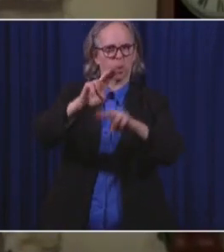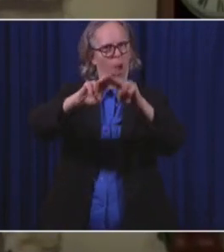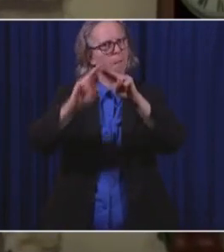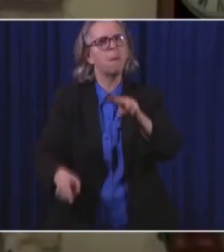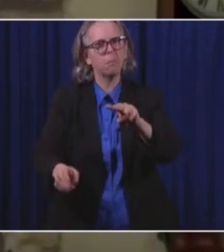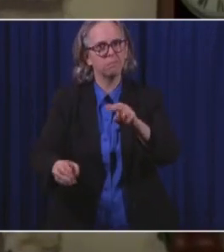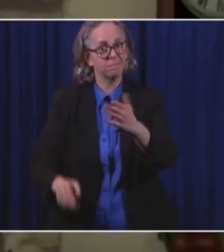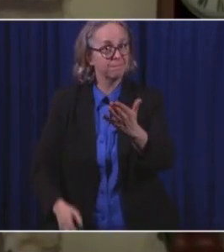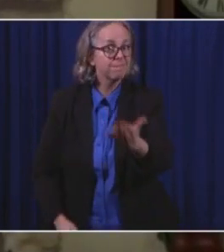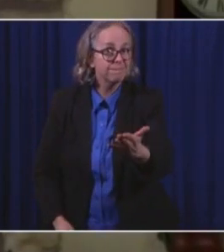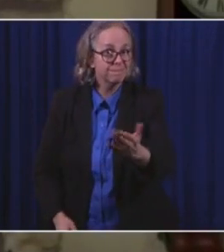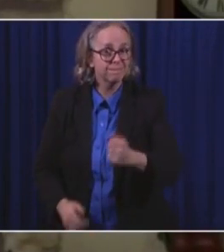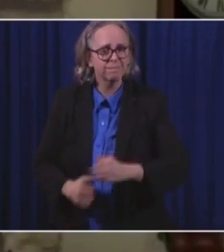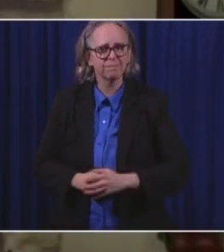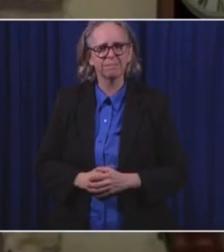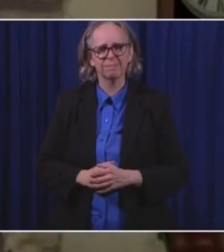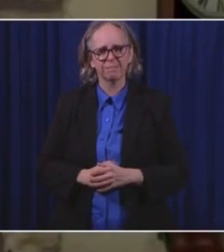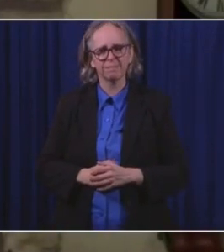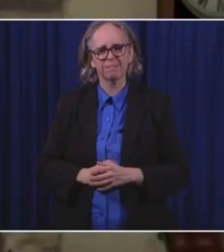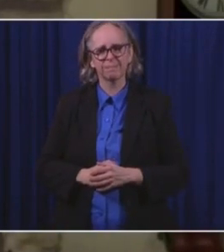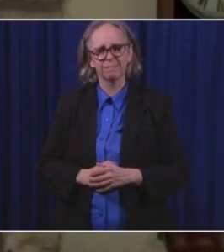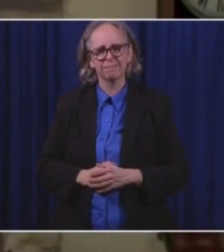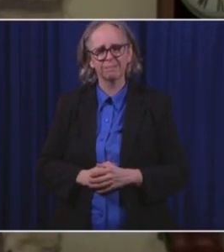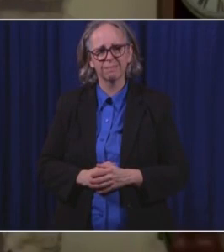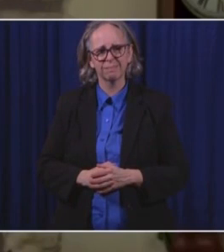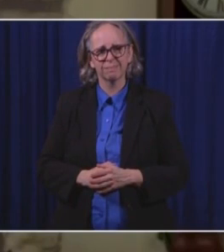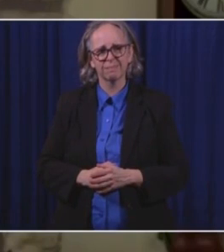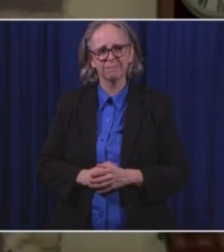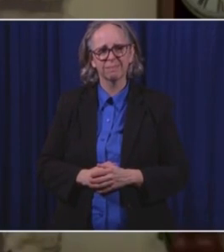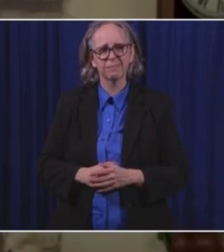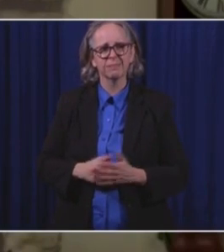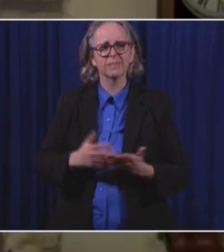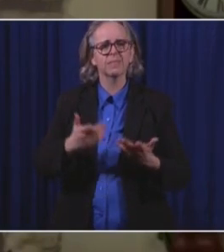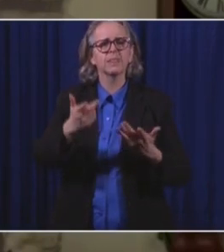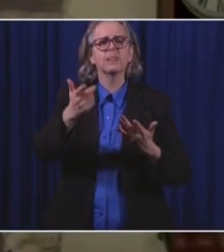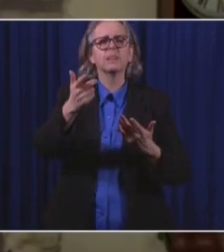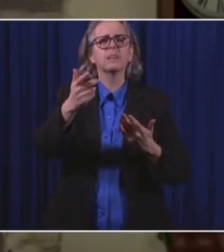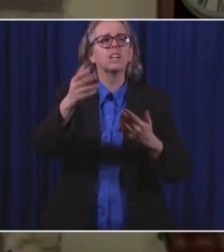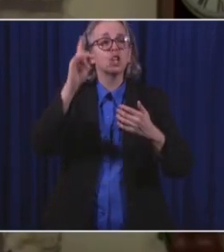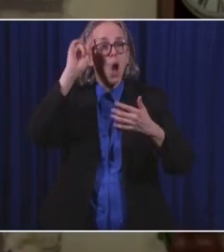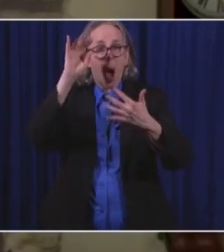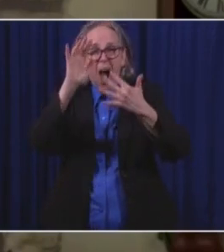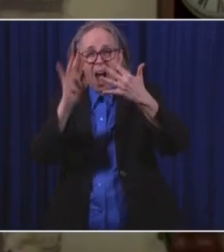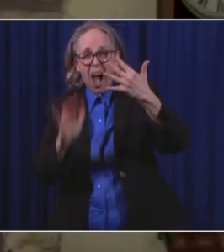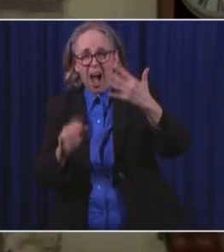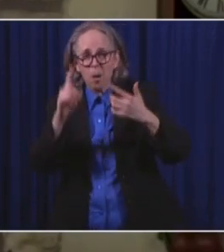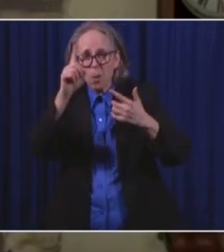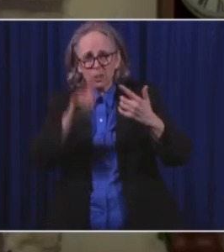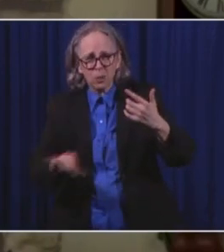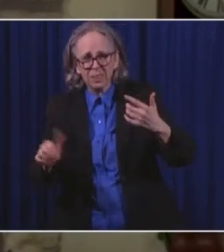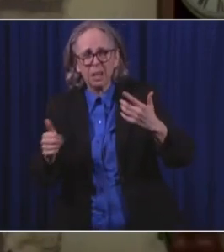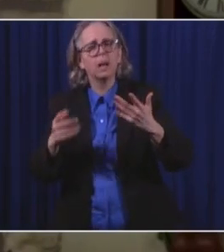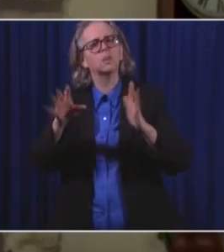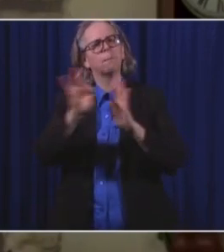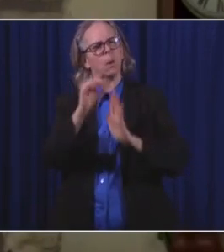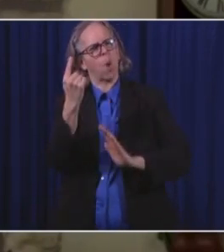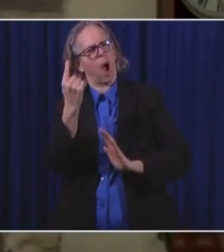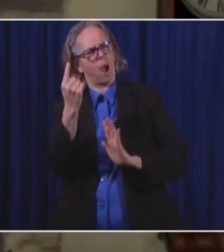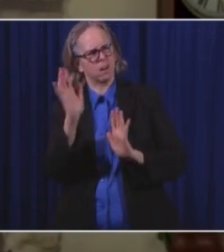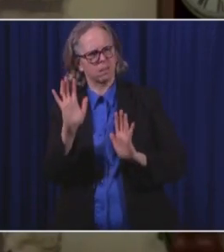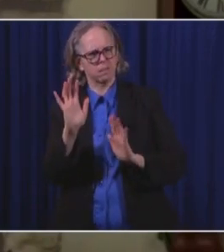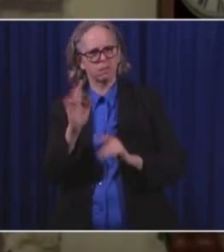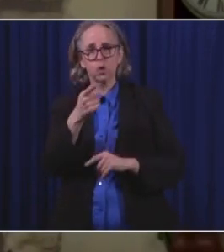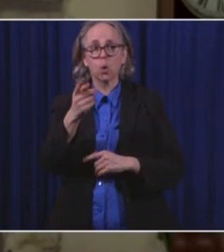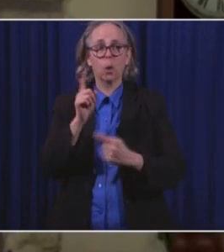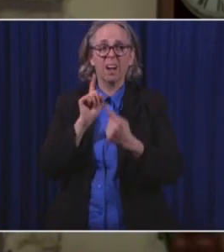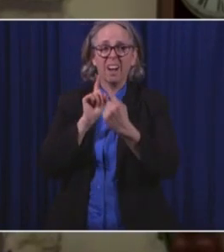the whole idea of, just take one of them, for example. If you're around someone who you don't live with, wear a